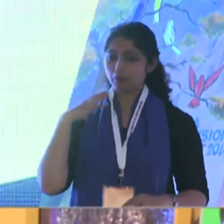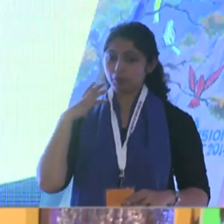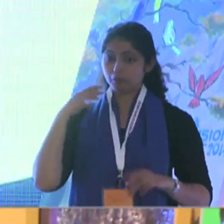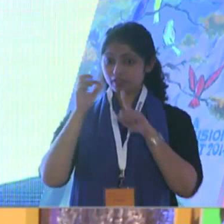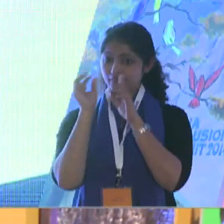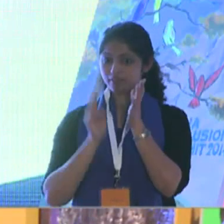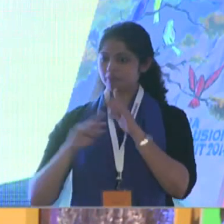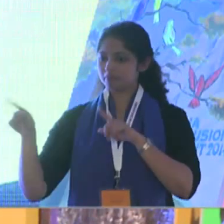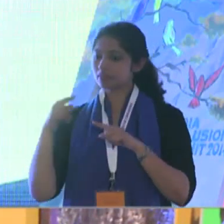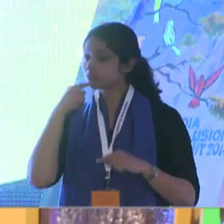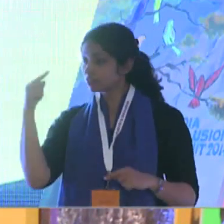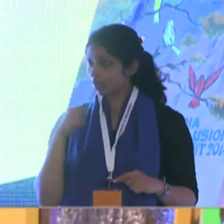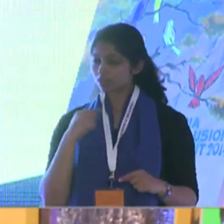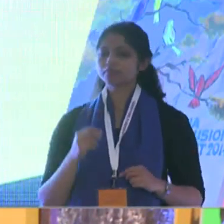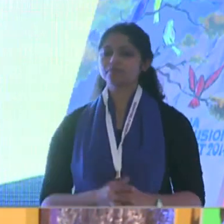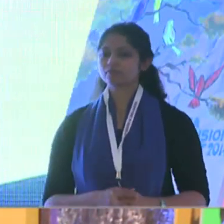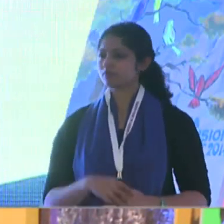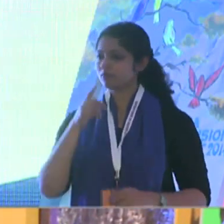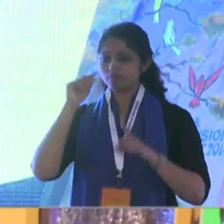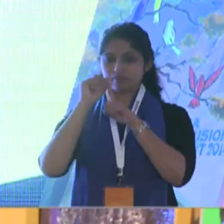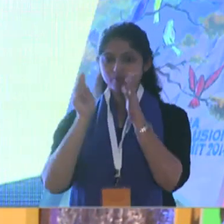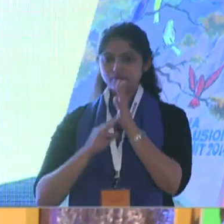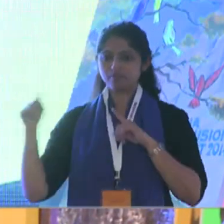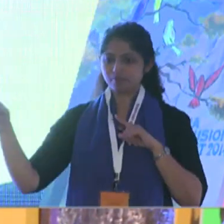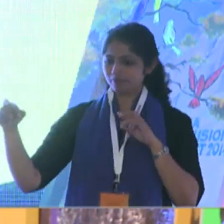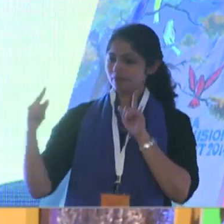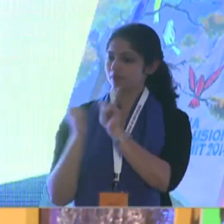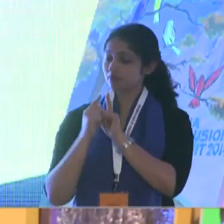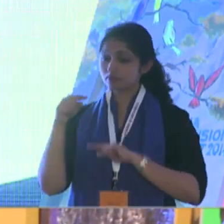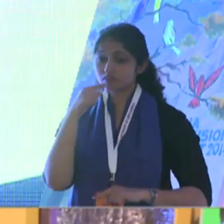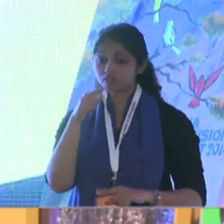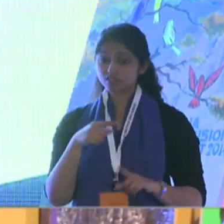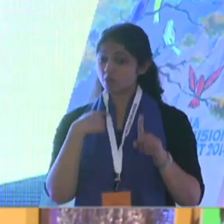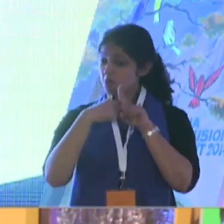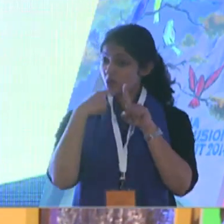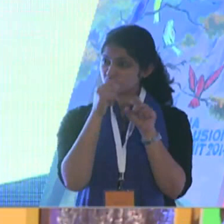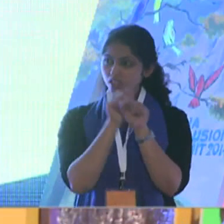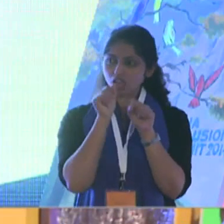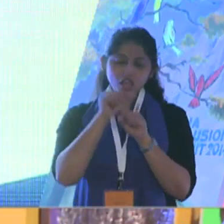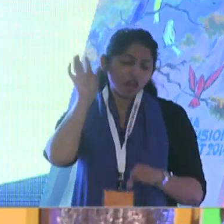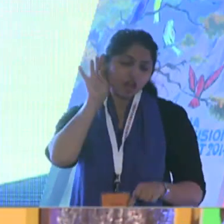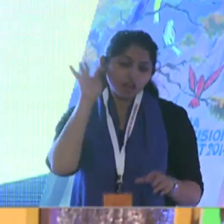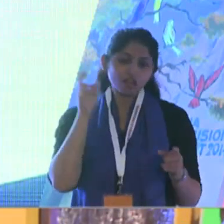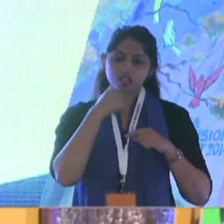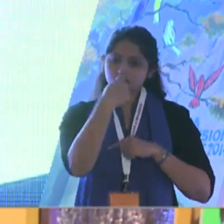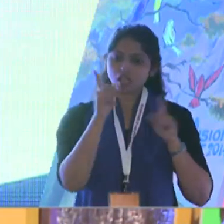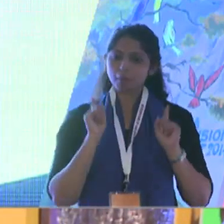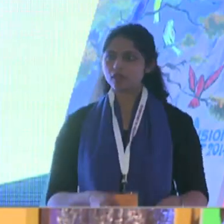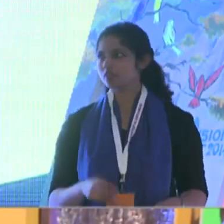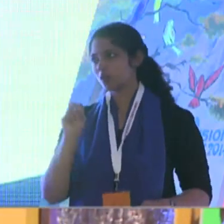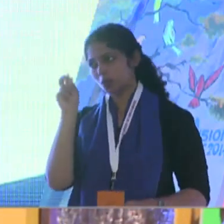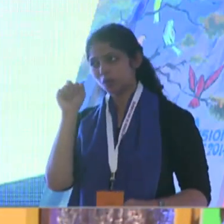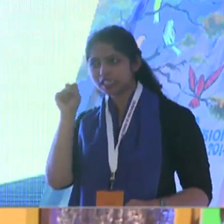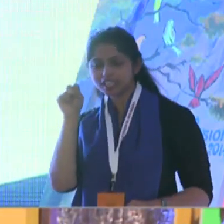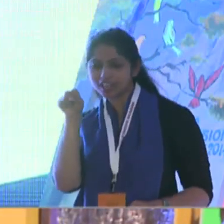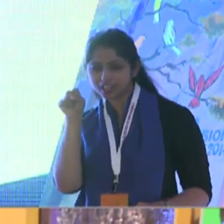Prime Minister will say. So the Prime Minister comes up to me and he says, you should do some positive news. So I said, yes,